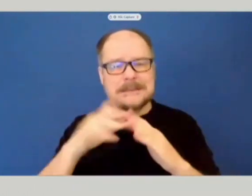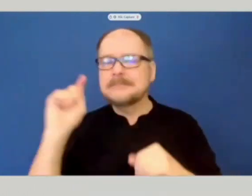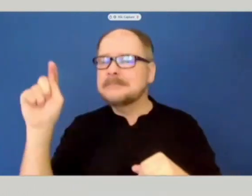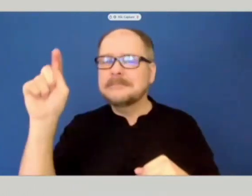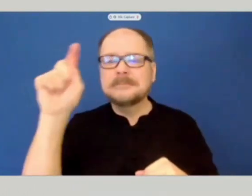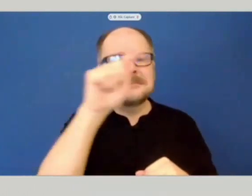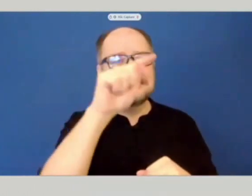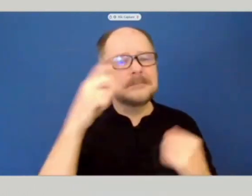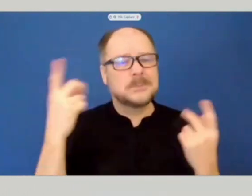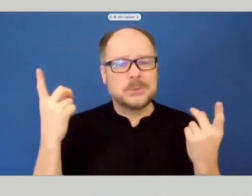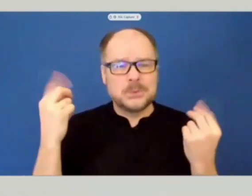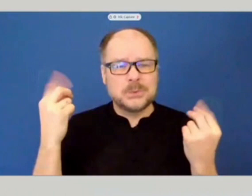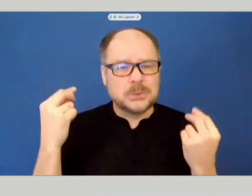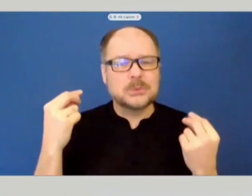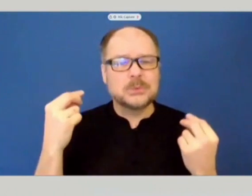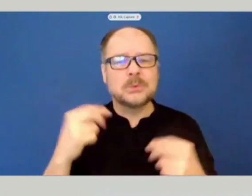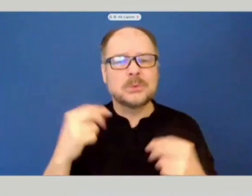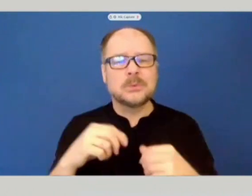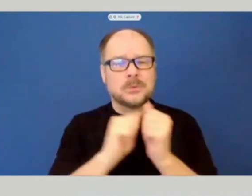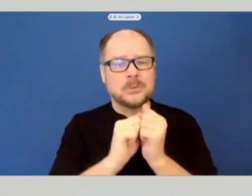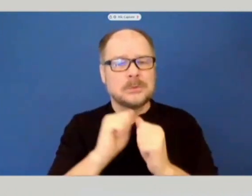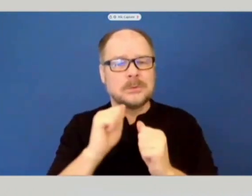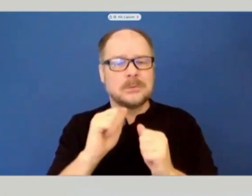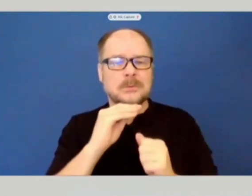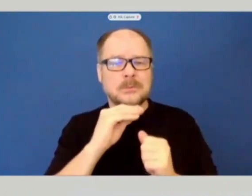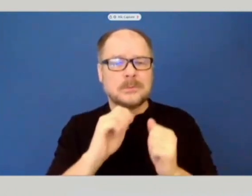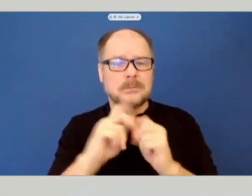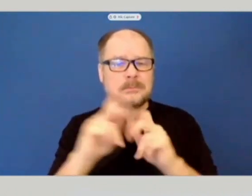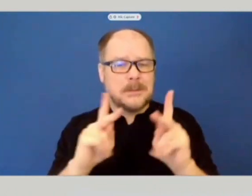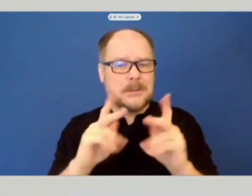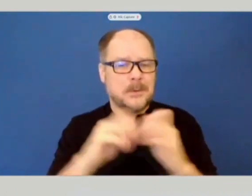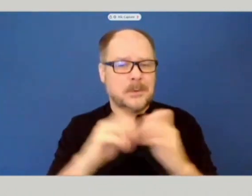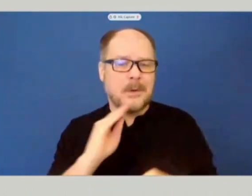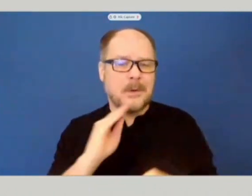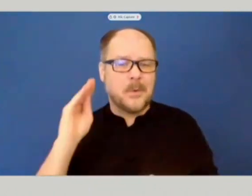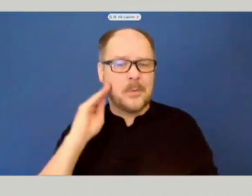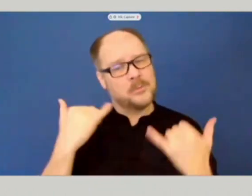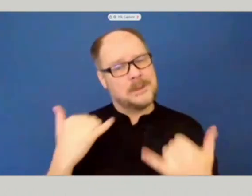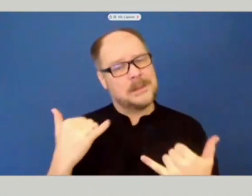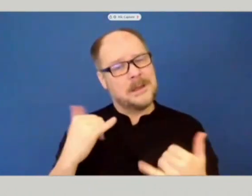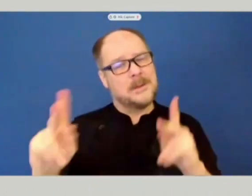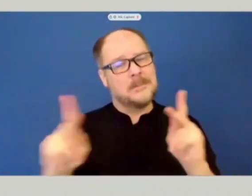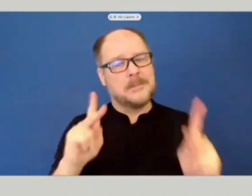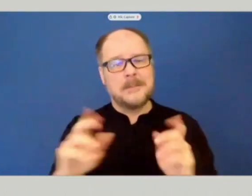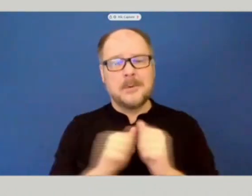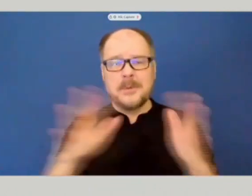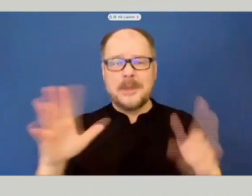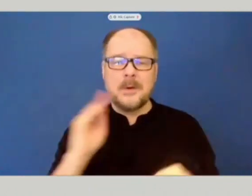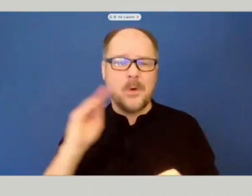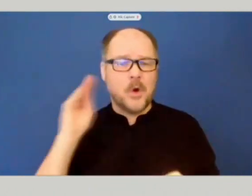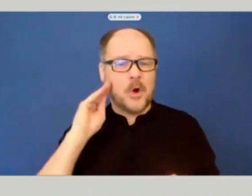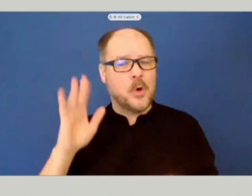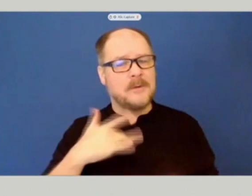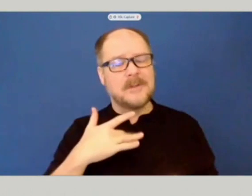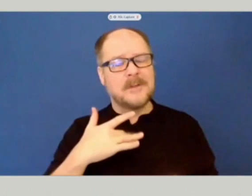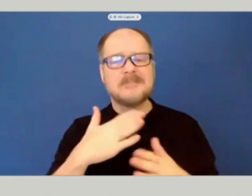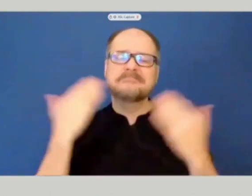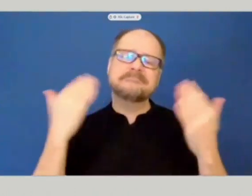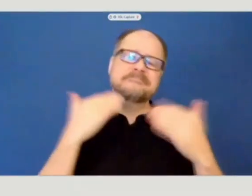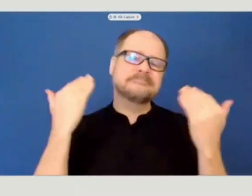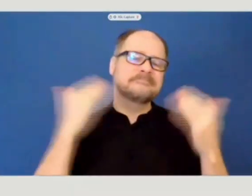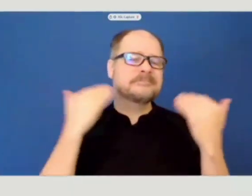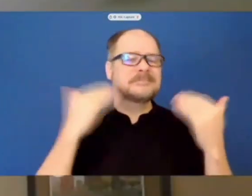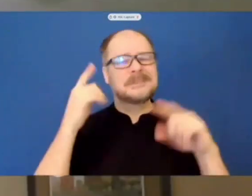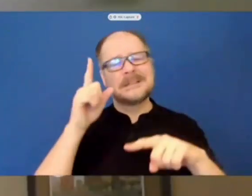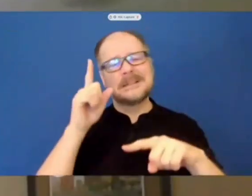problems? I mean, at this point, this community is at its wit's end when you're out there in the field. Yeah, so that's a great question. And so we